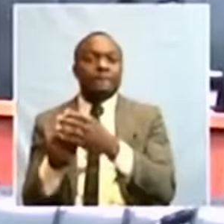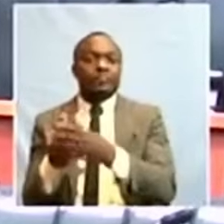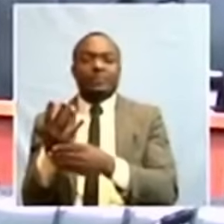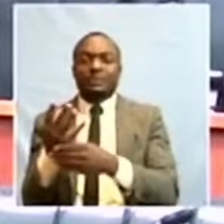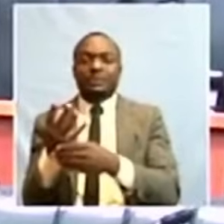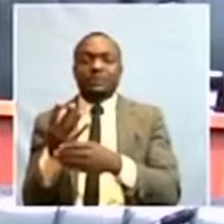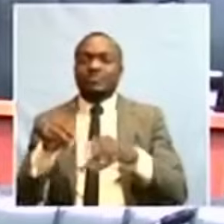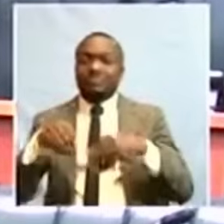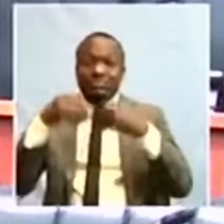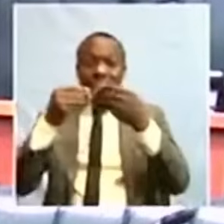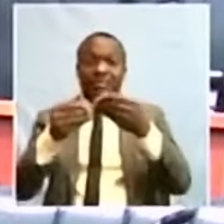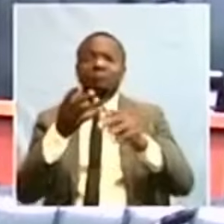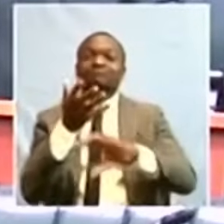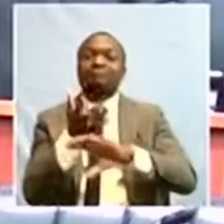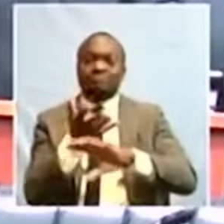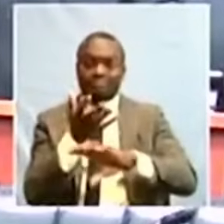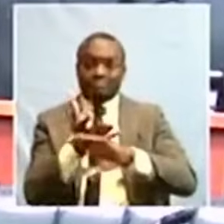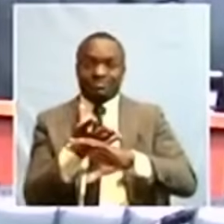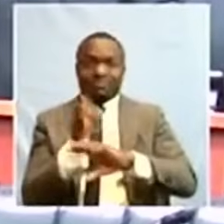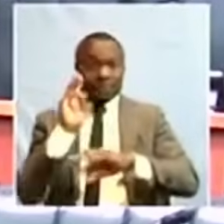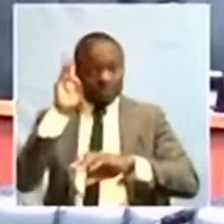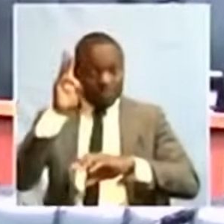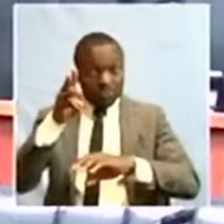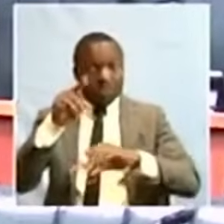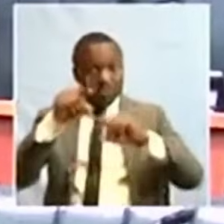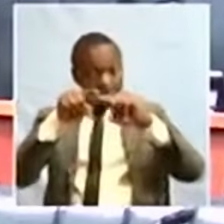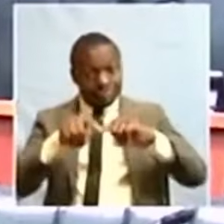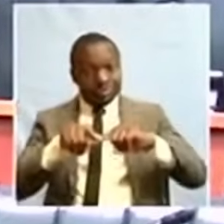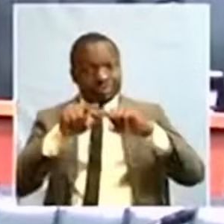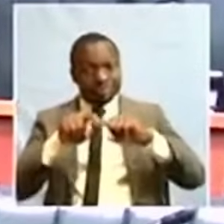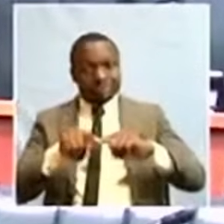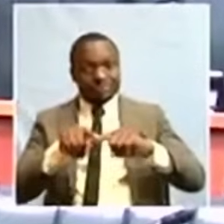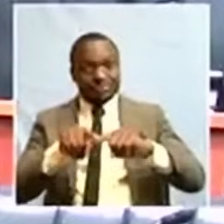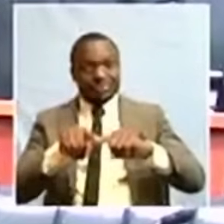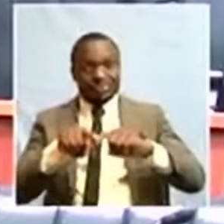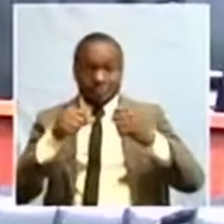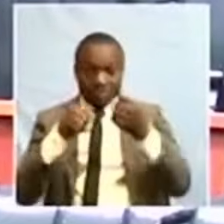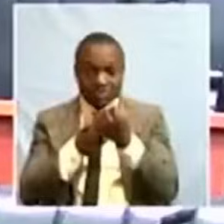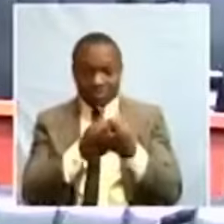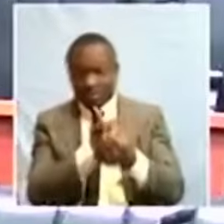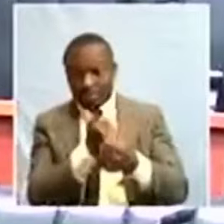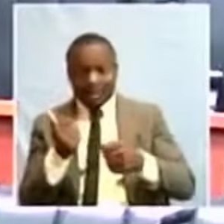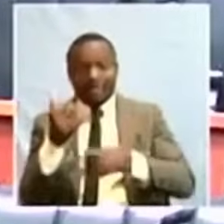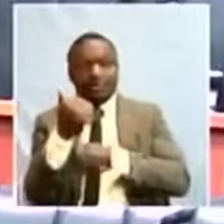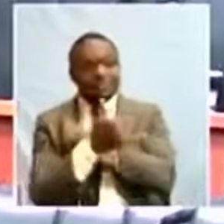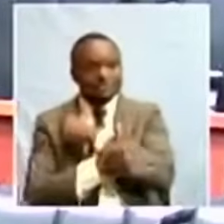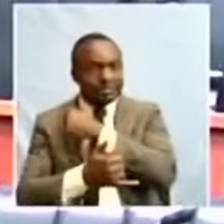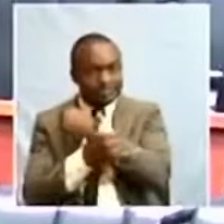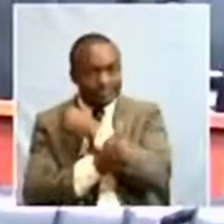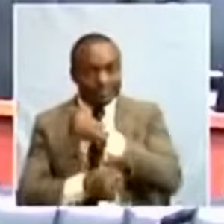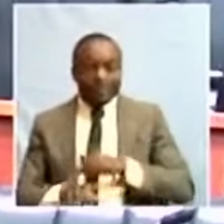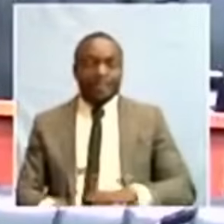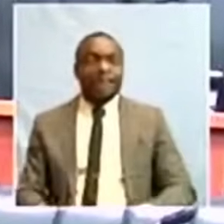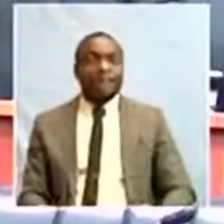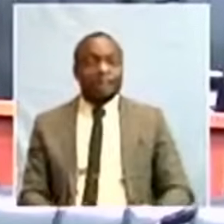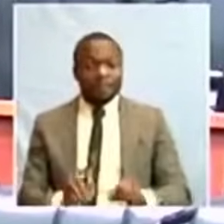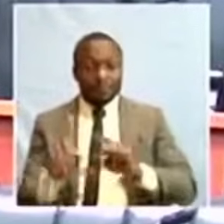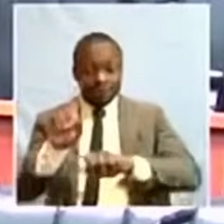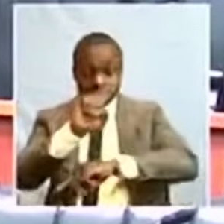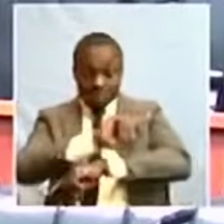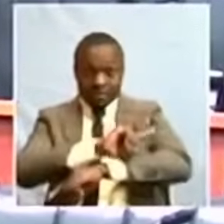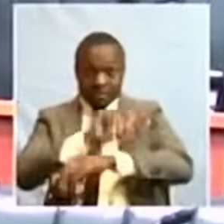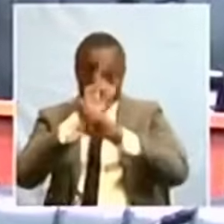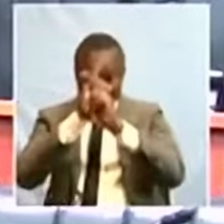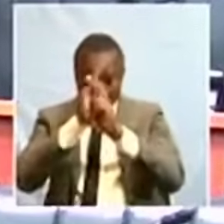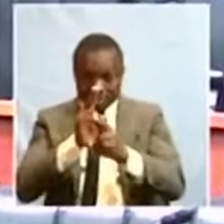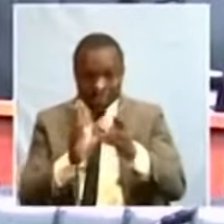chaotic, and therefore we will depend on support from other countries. Today, Your Honor